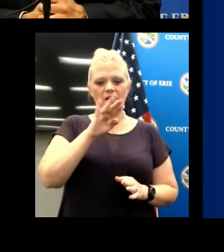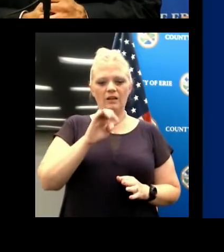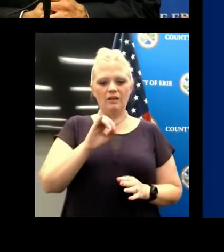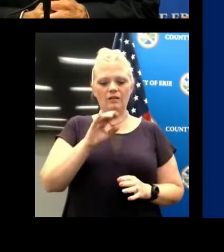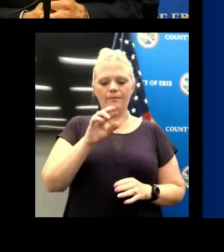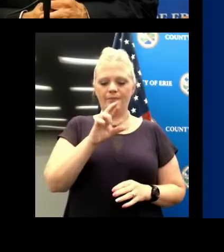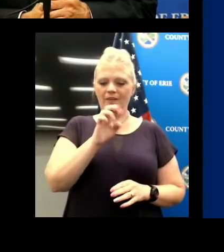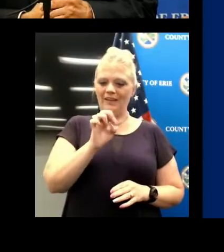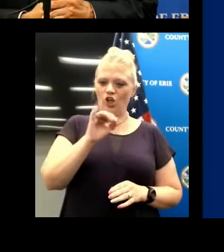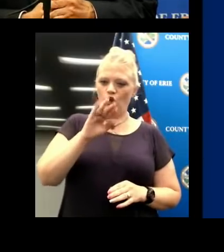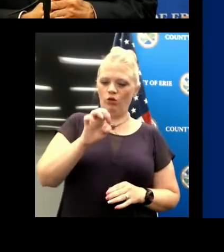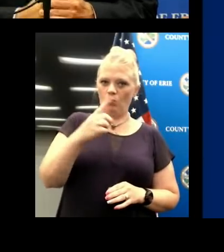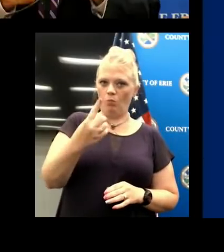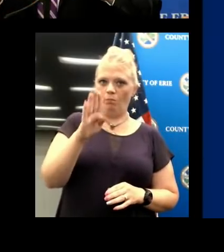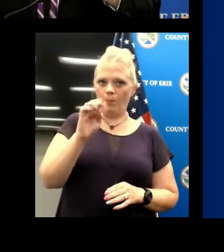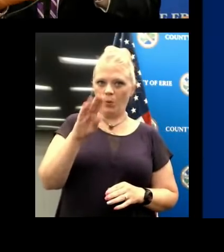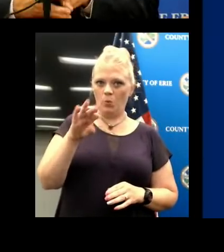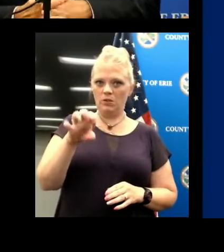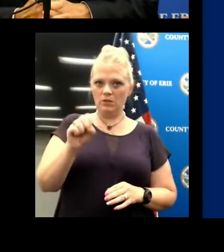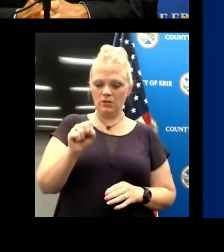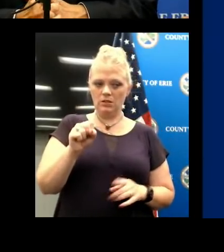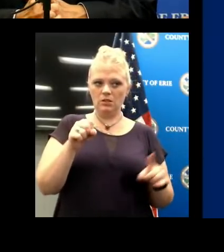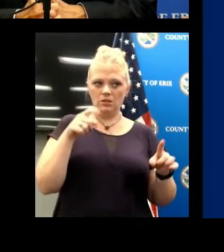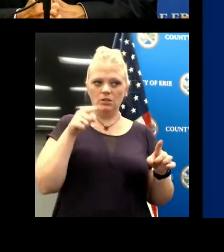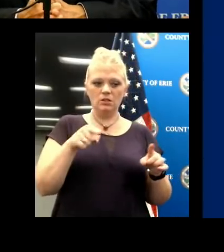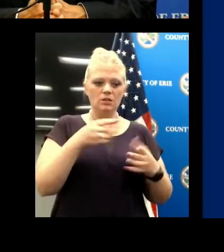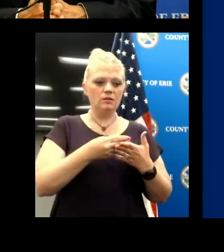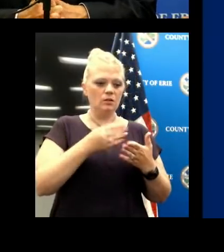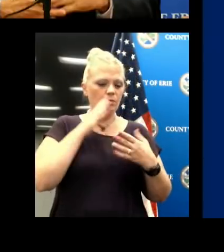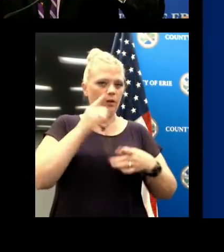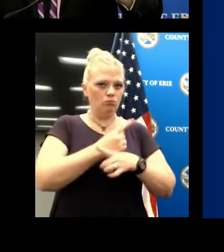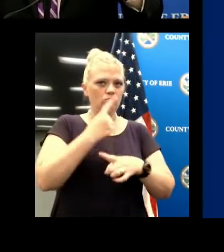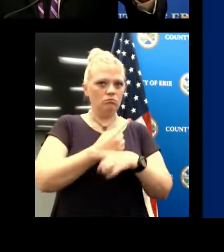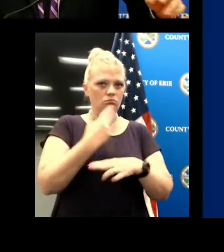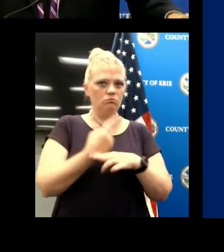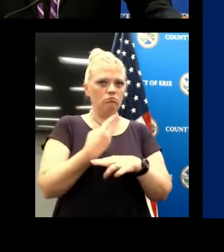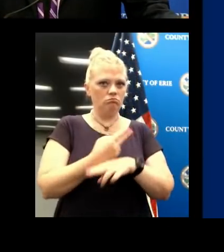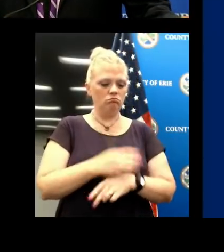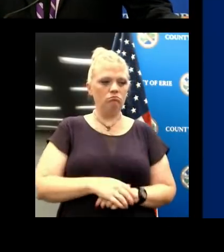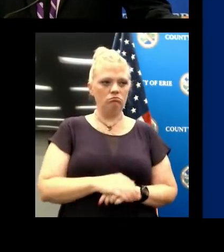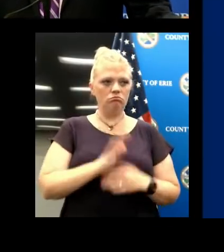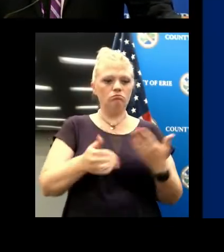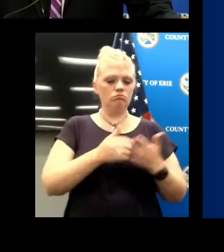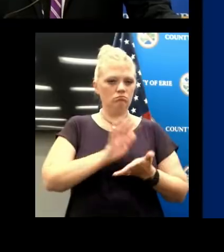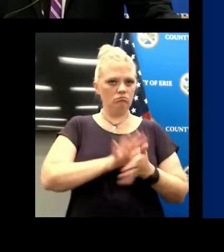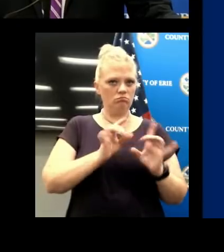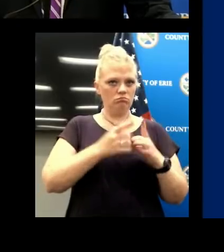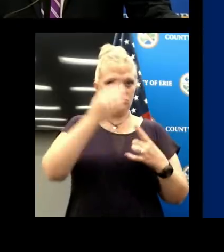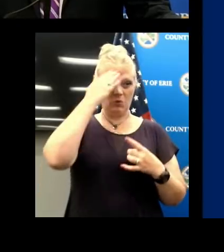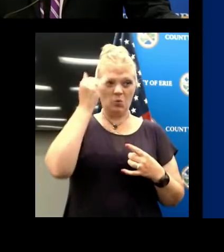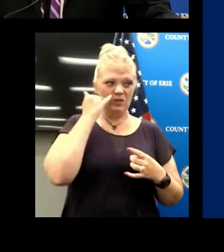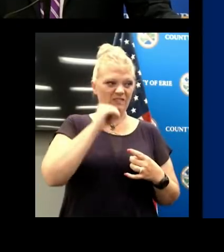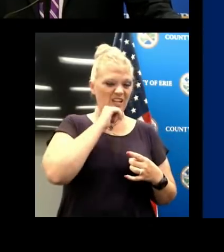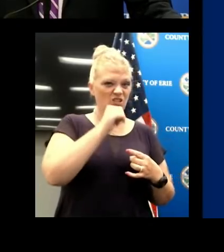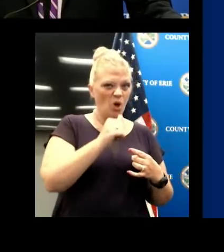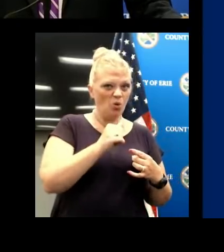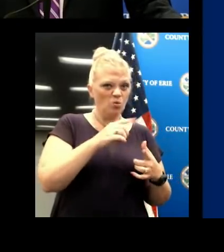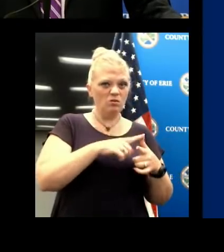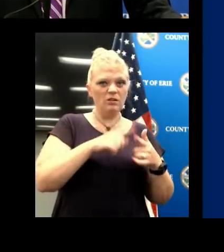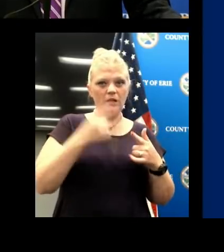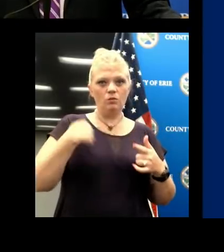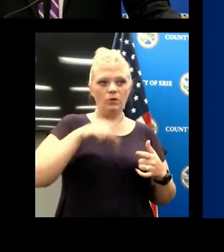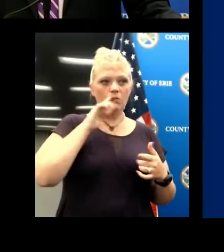BOCES that this money is going to be appropriately utilized. All the school districts know that if they don't, it is subject to